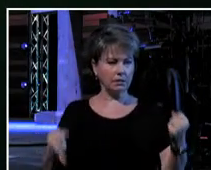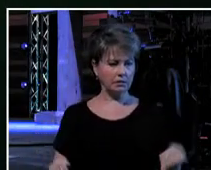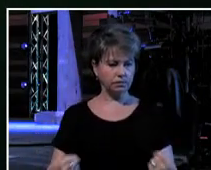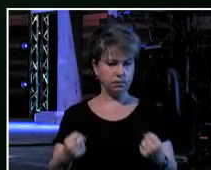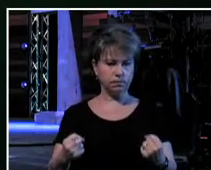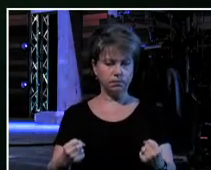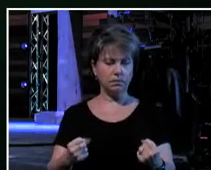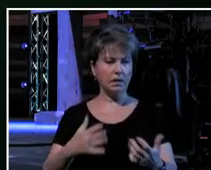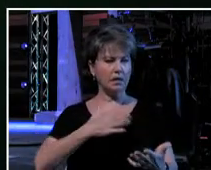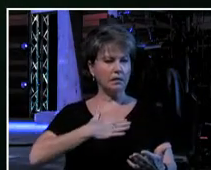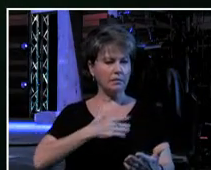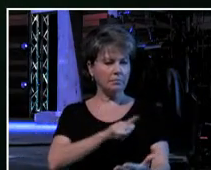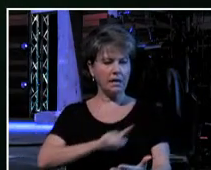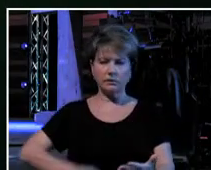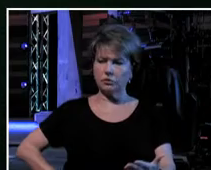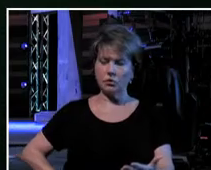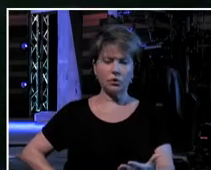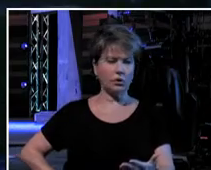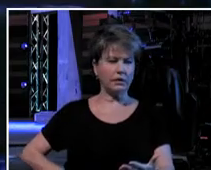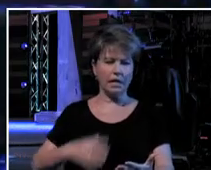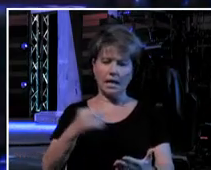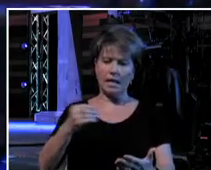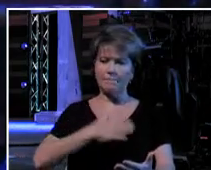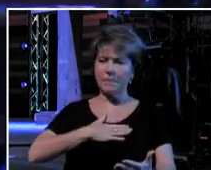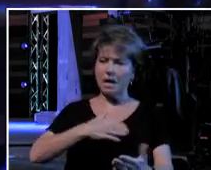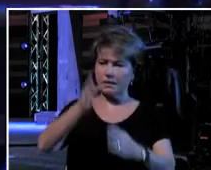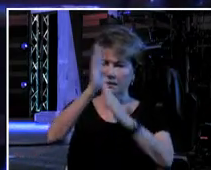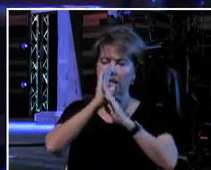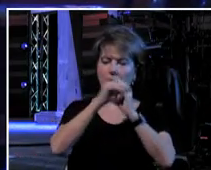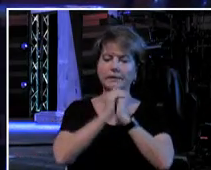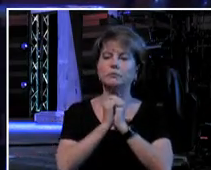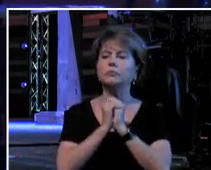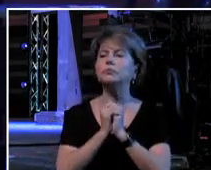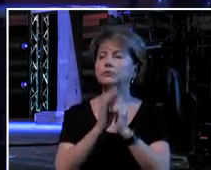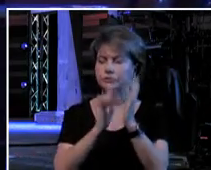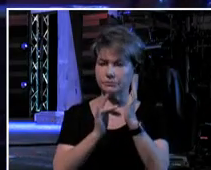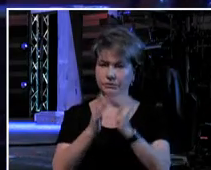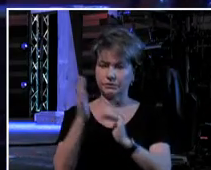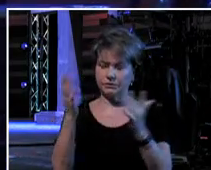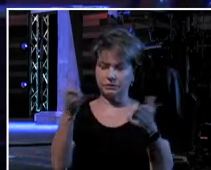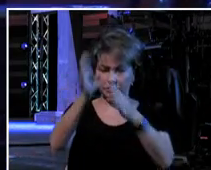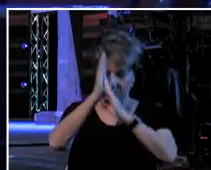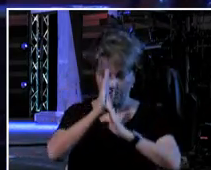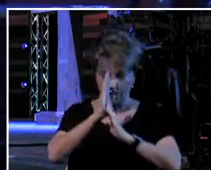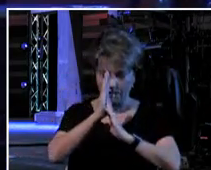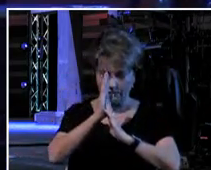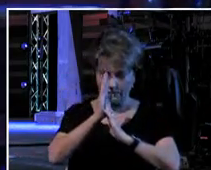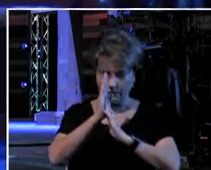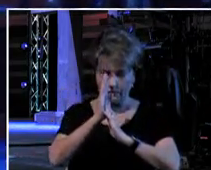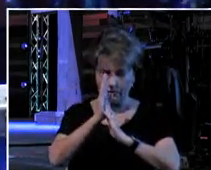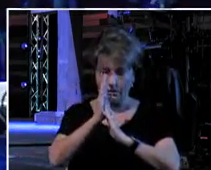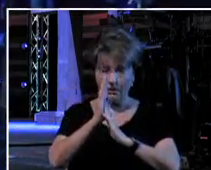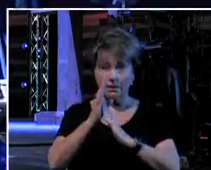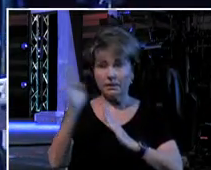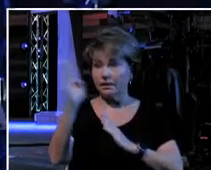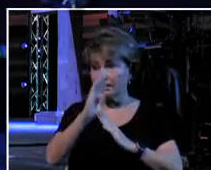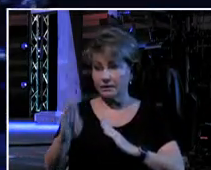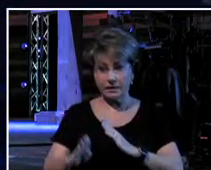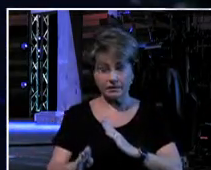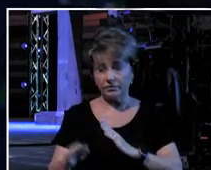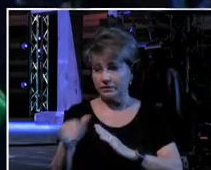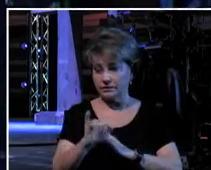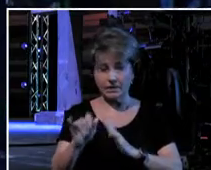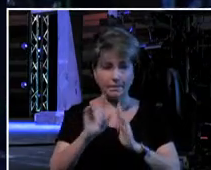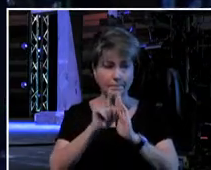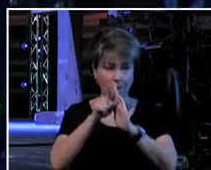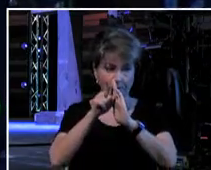that was risen. He goes, my Lord and my God. He worshiped Jesus as God. This was a never the same